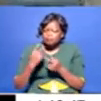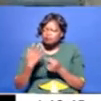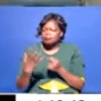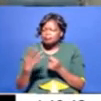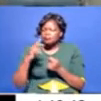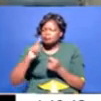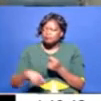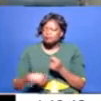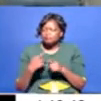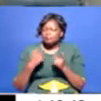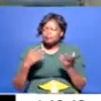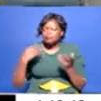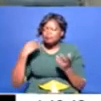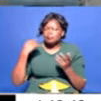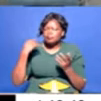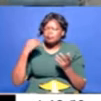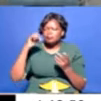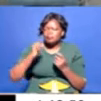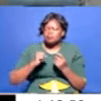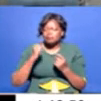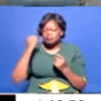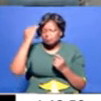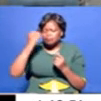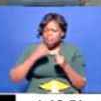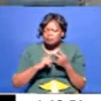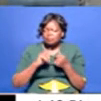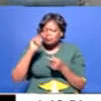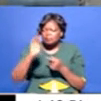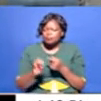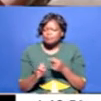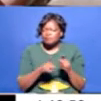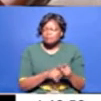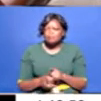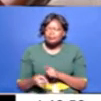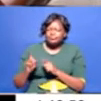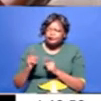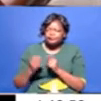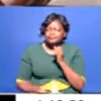from Saudi Arabia. The United Arab Emirates also increased its